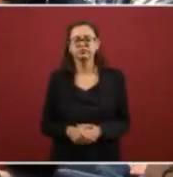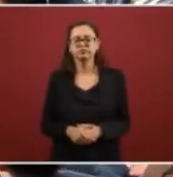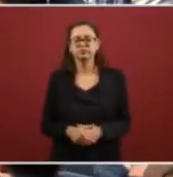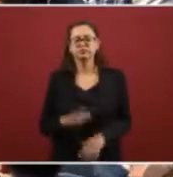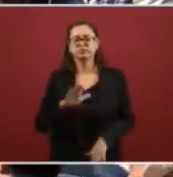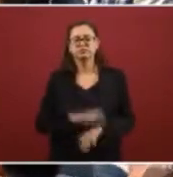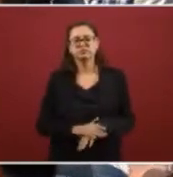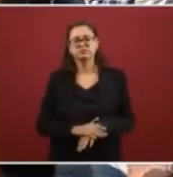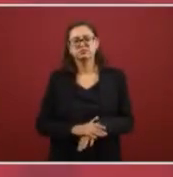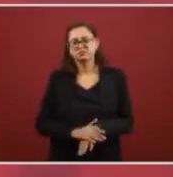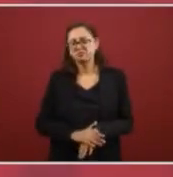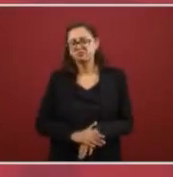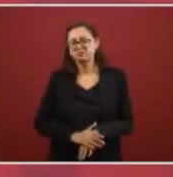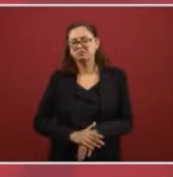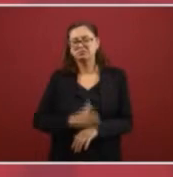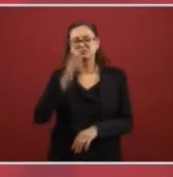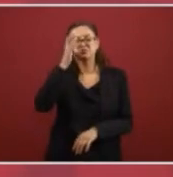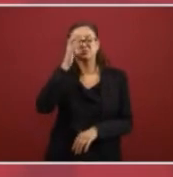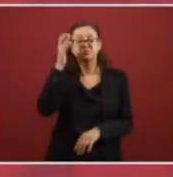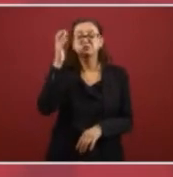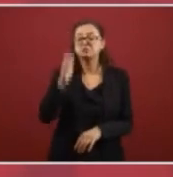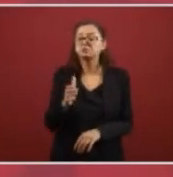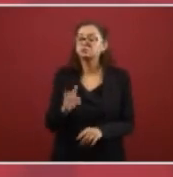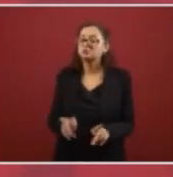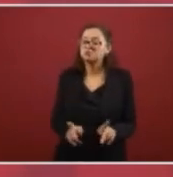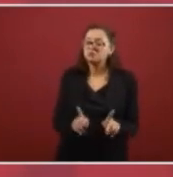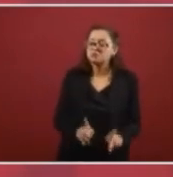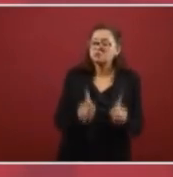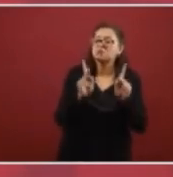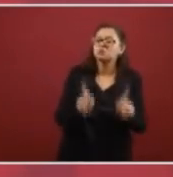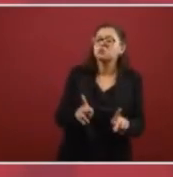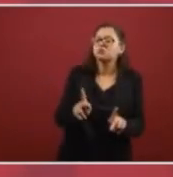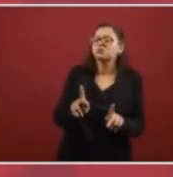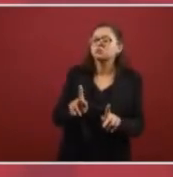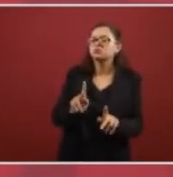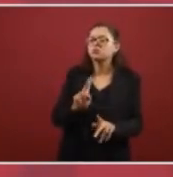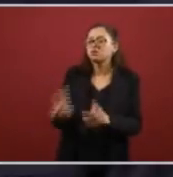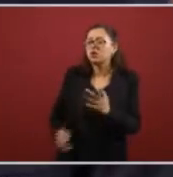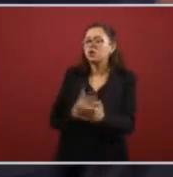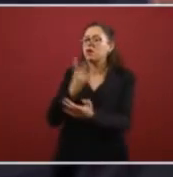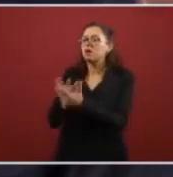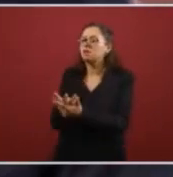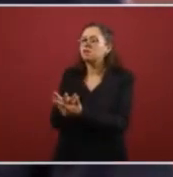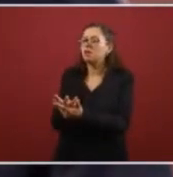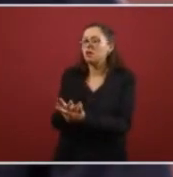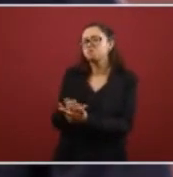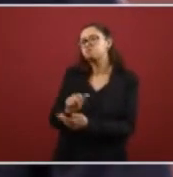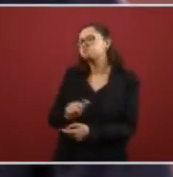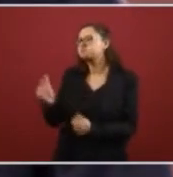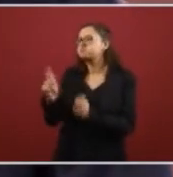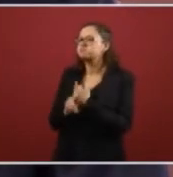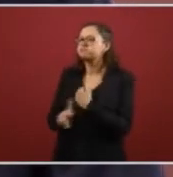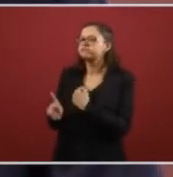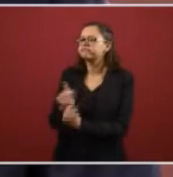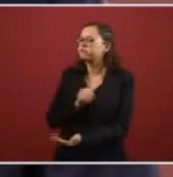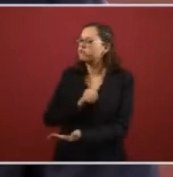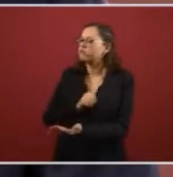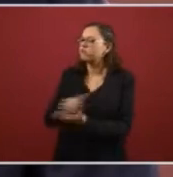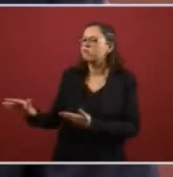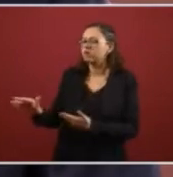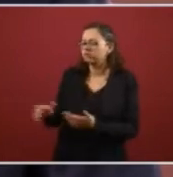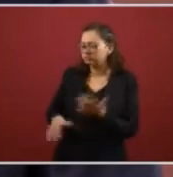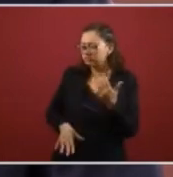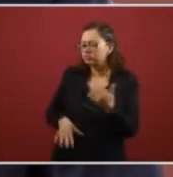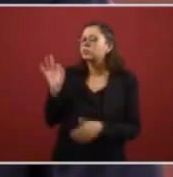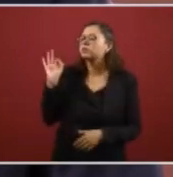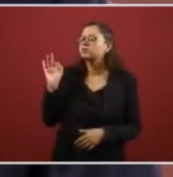either silver or lead. So then, or they would lock them up, or they would make them go